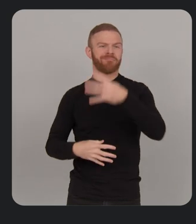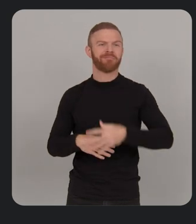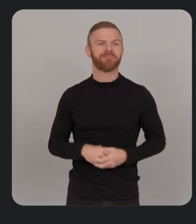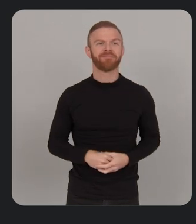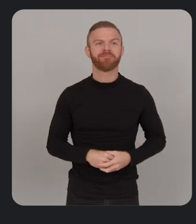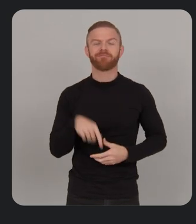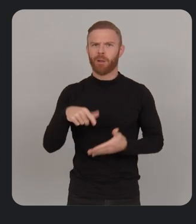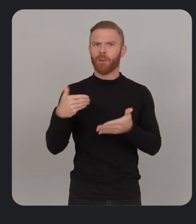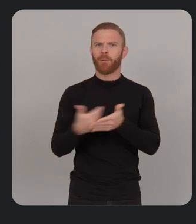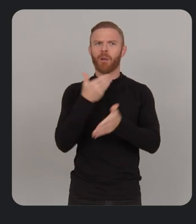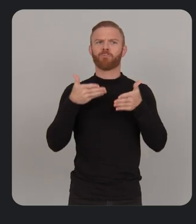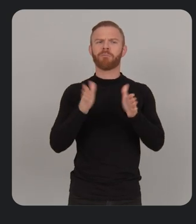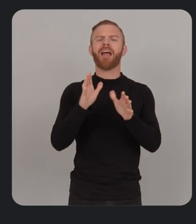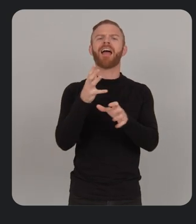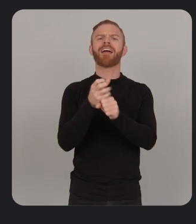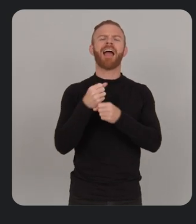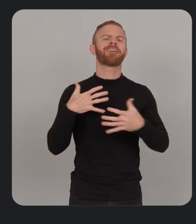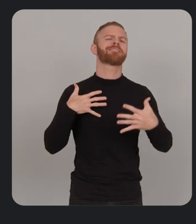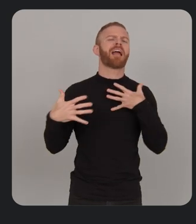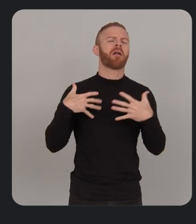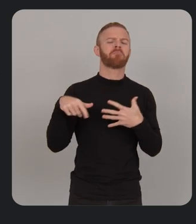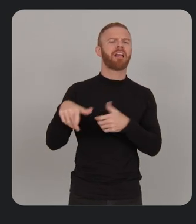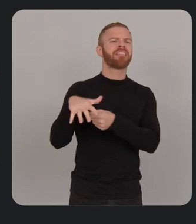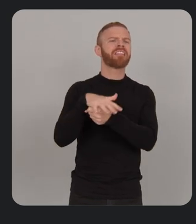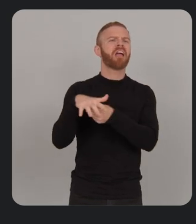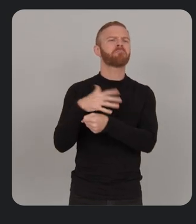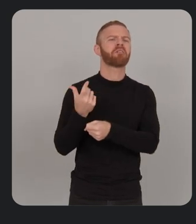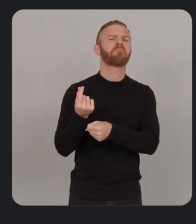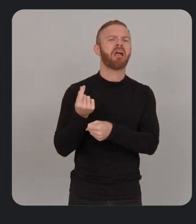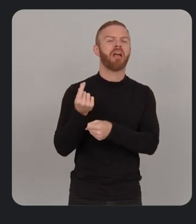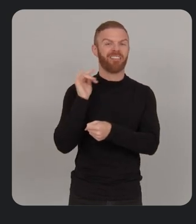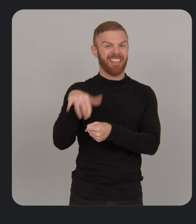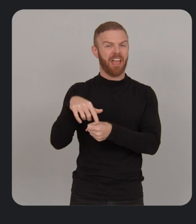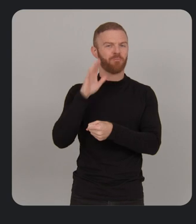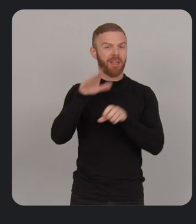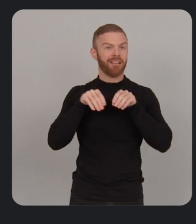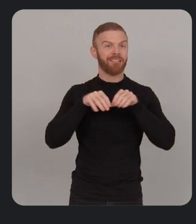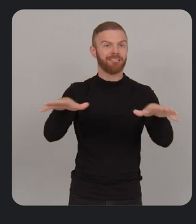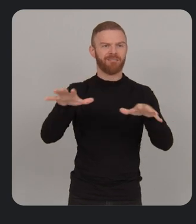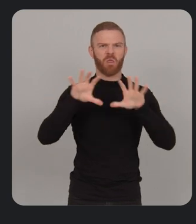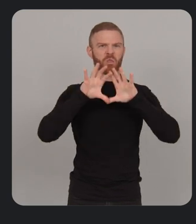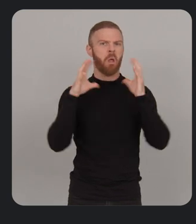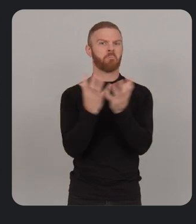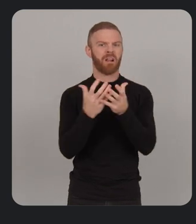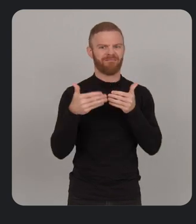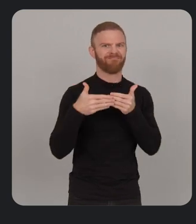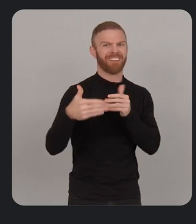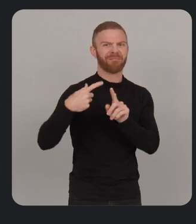This new way to get the vibe of a neighborhood will roll out globally in the coming months.